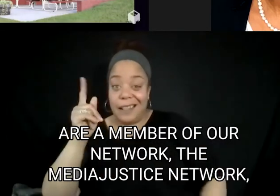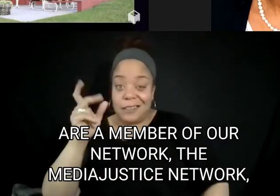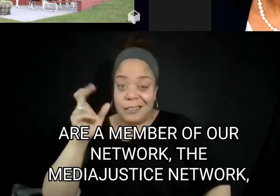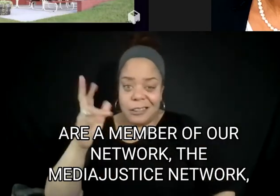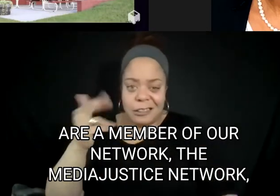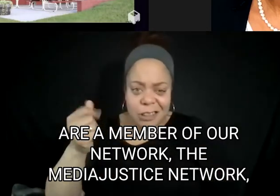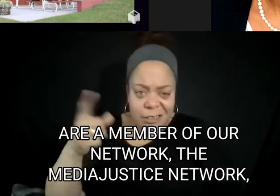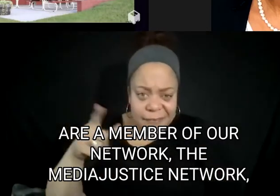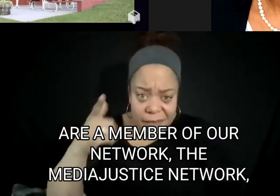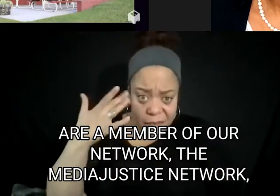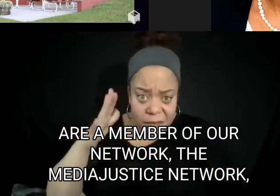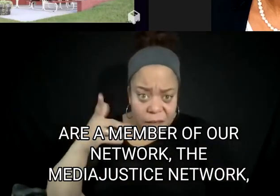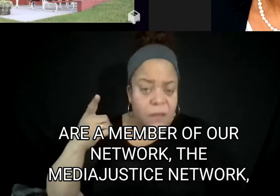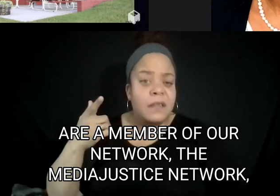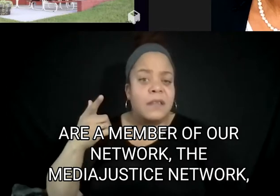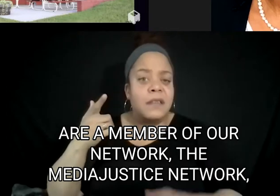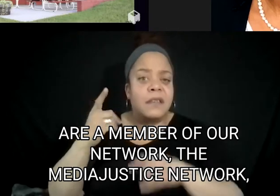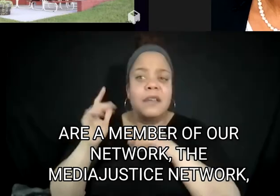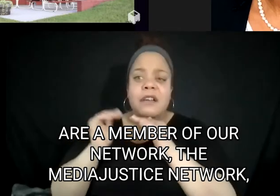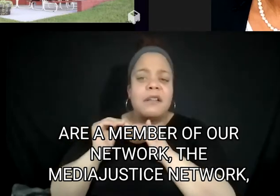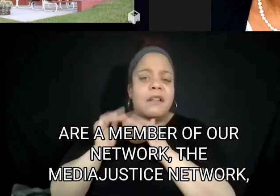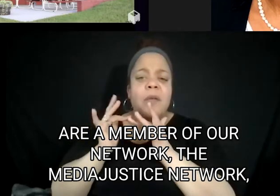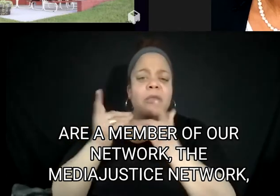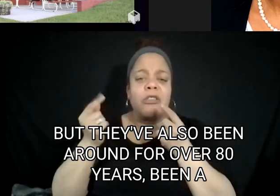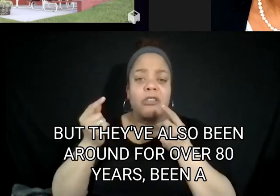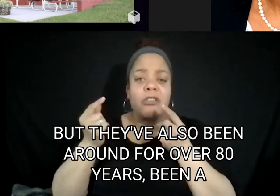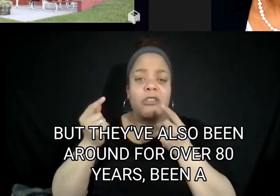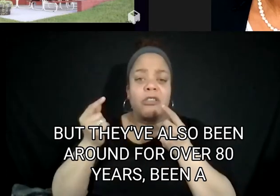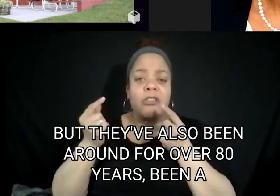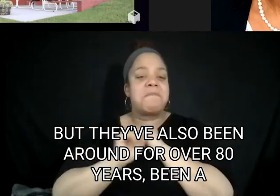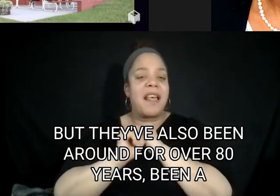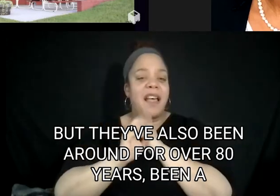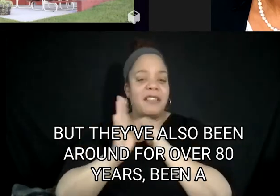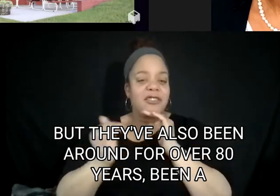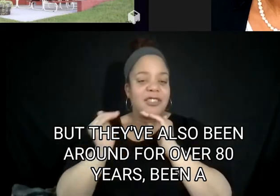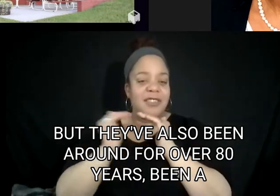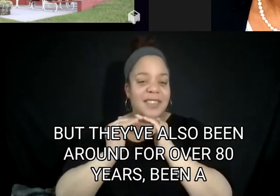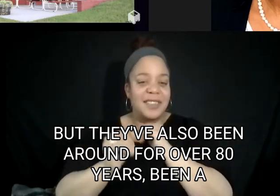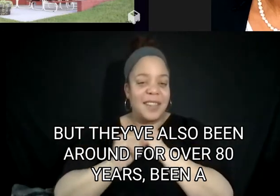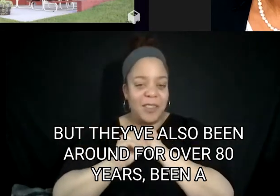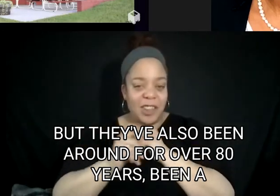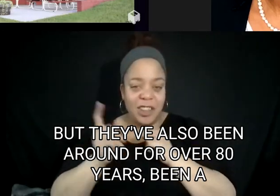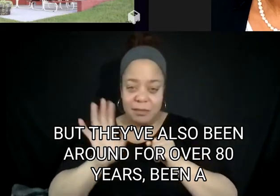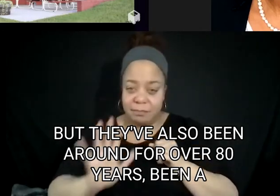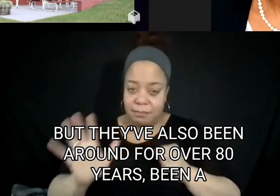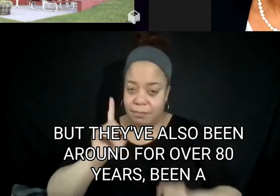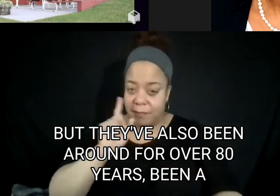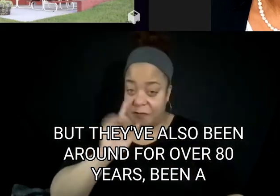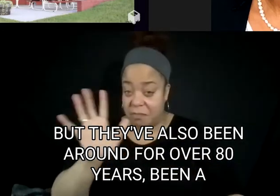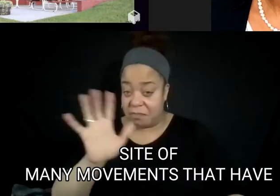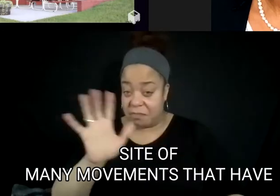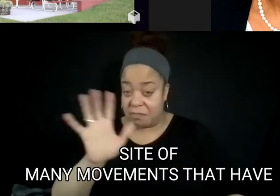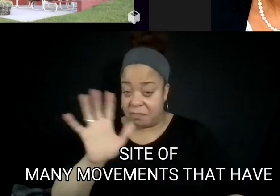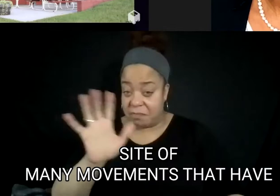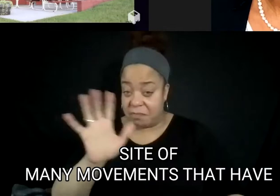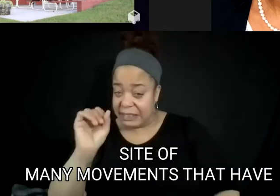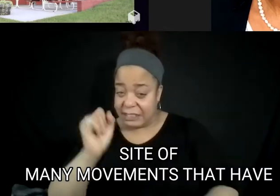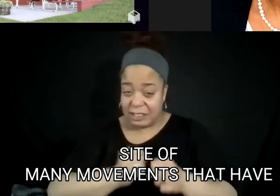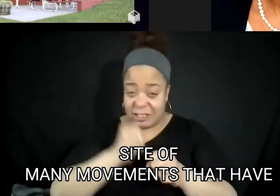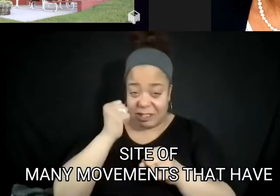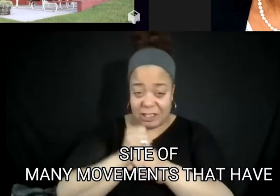years, been a site of many movements that have turned to, many movements have actually turned to them for space